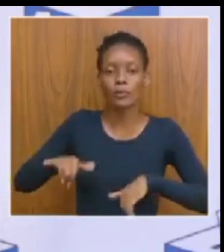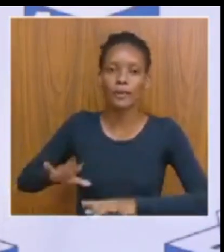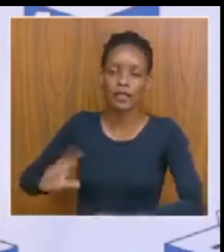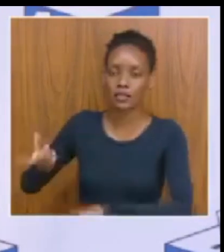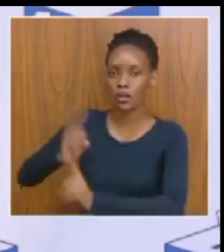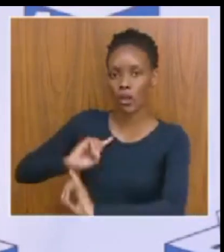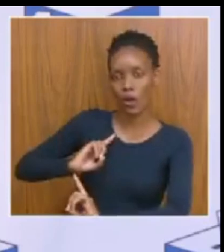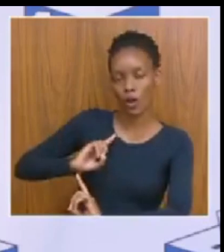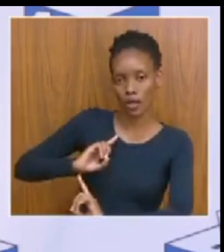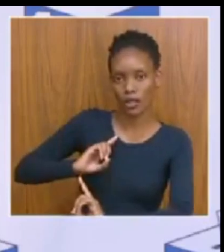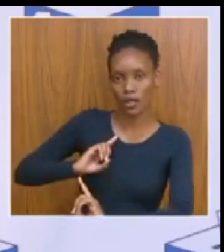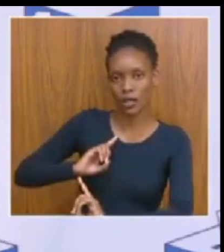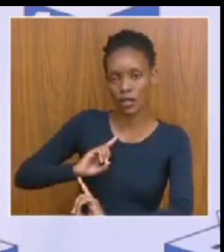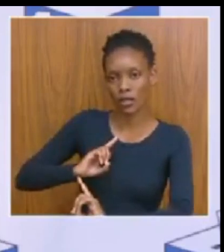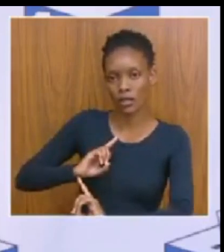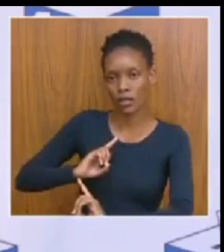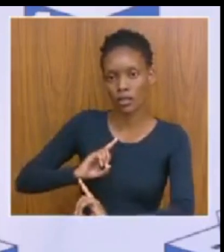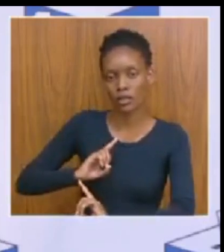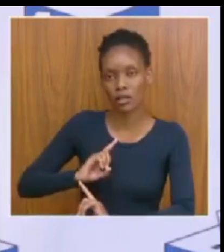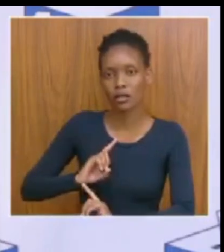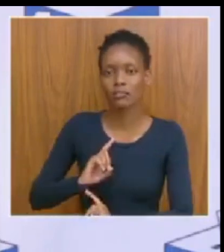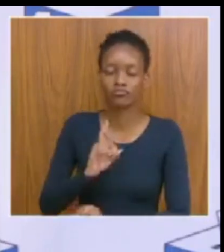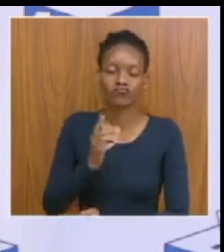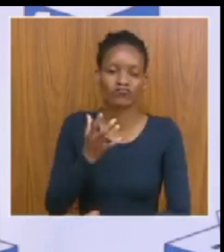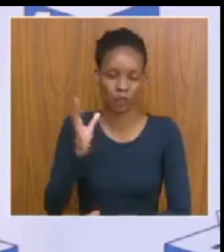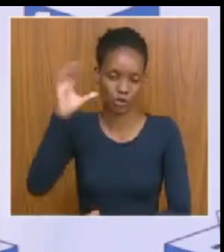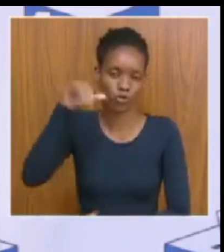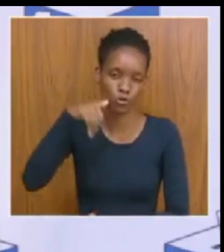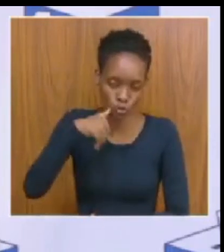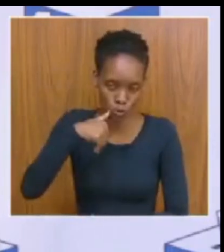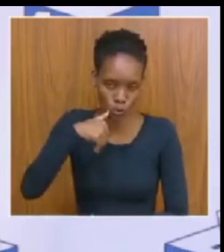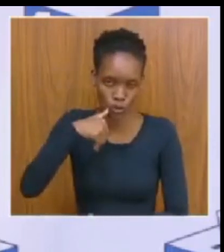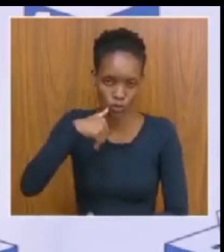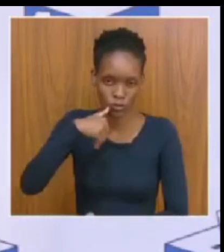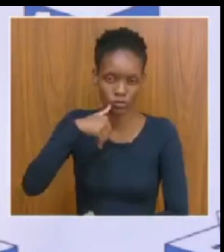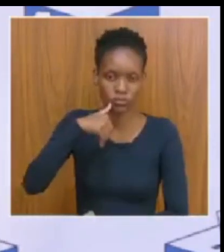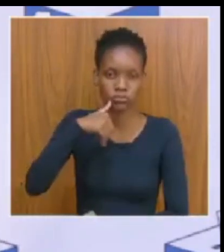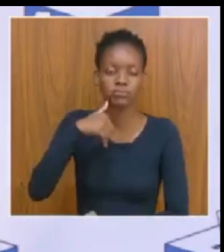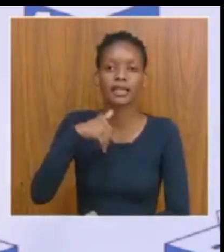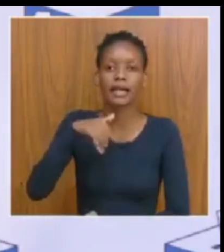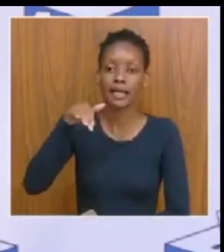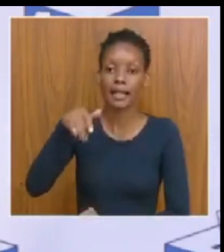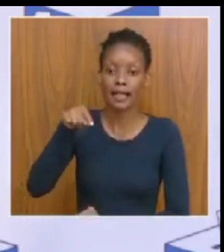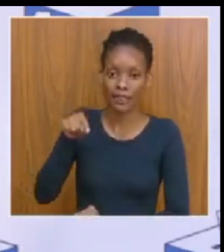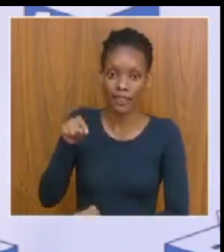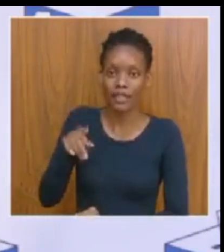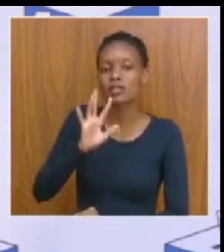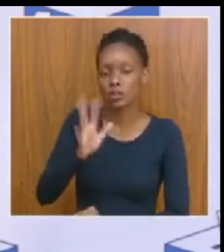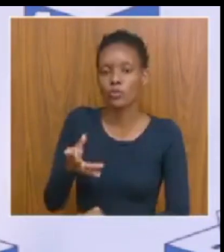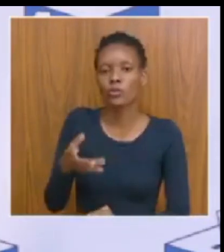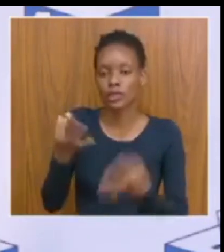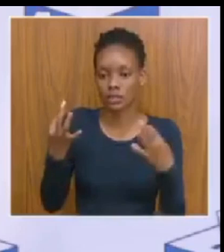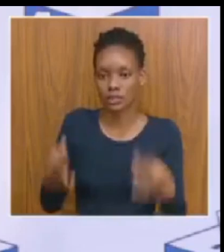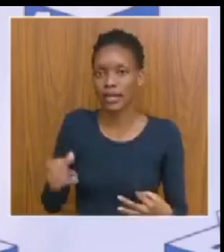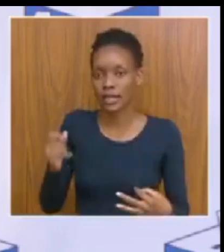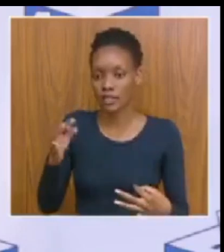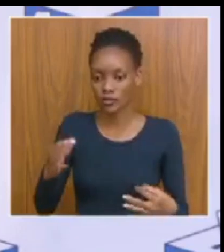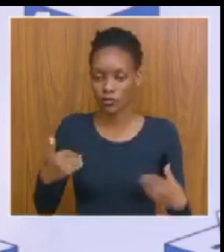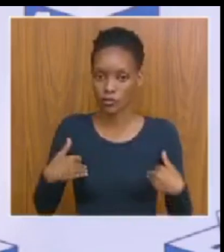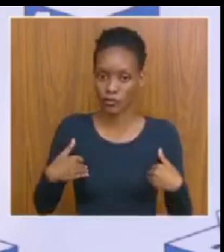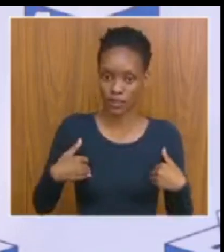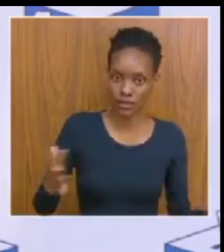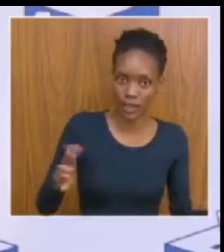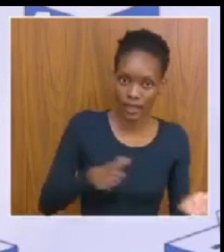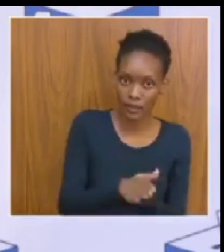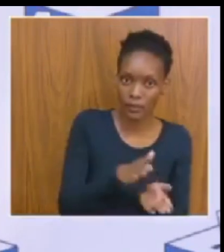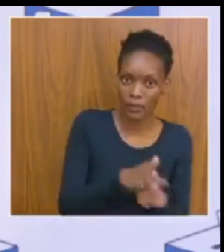reasons, by late tomorrow, and that will determine when we start to print the ballot papers, because